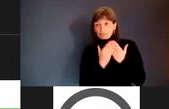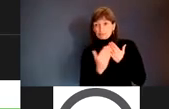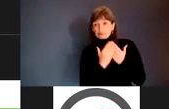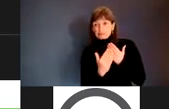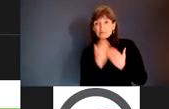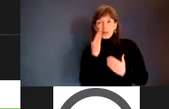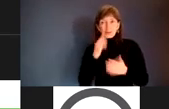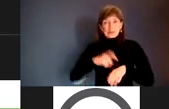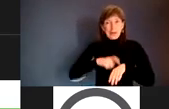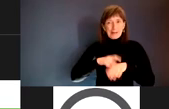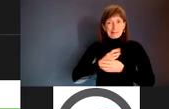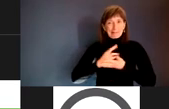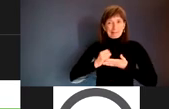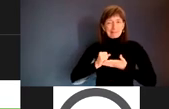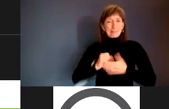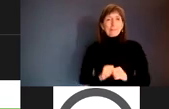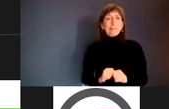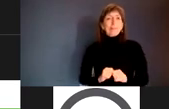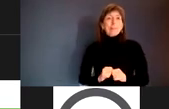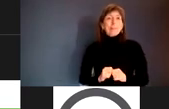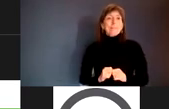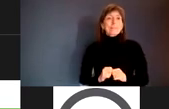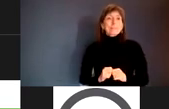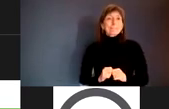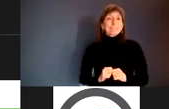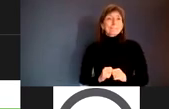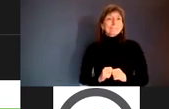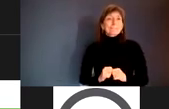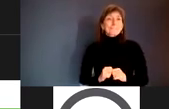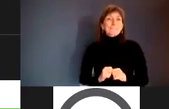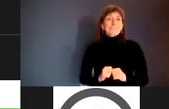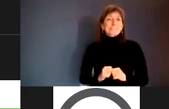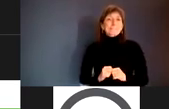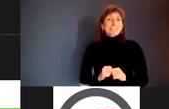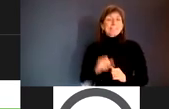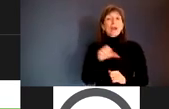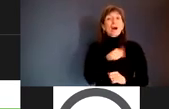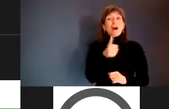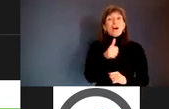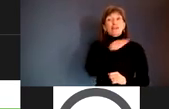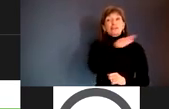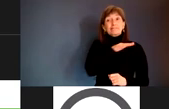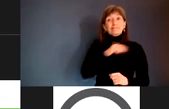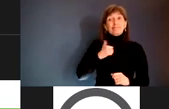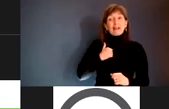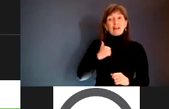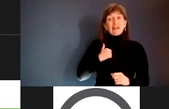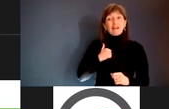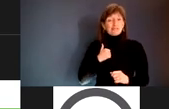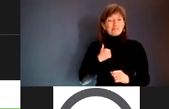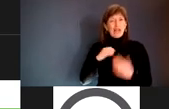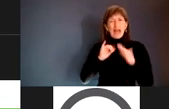time, but just understand and appreciate, for example, that is something that we've seen in other jurisdictions in relation to kind of defining